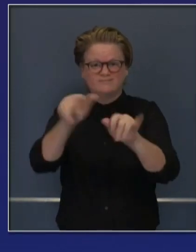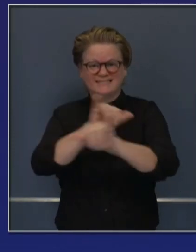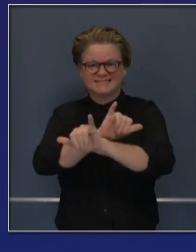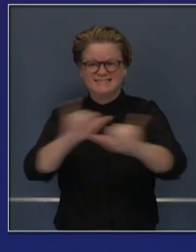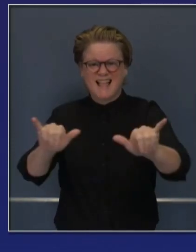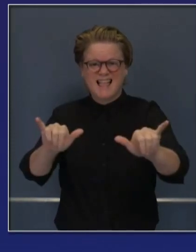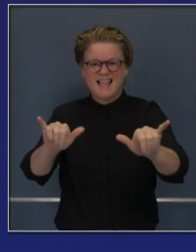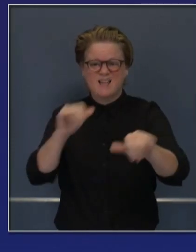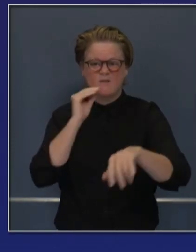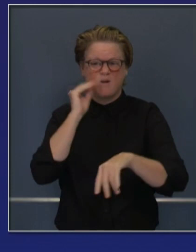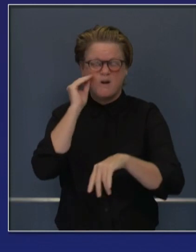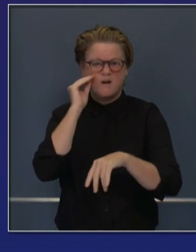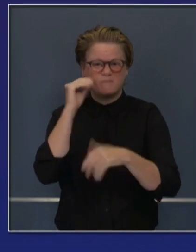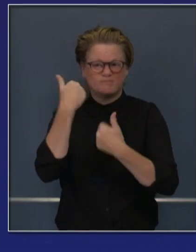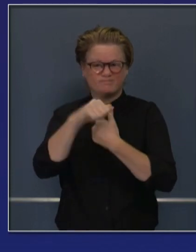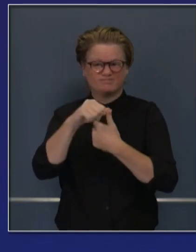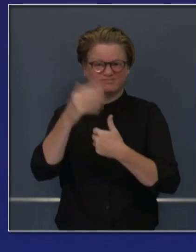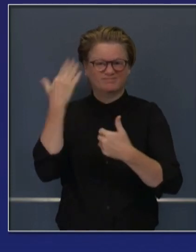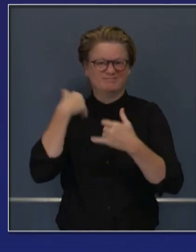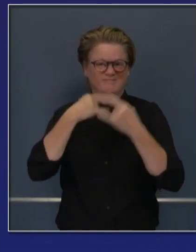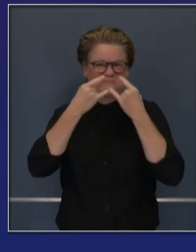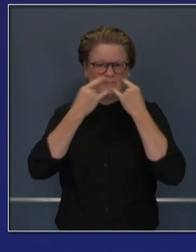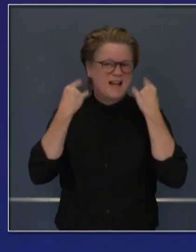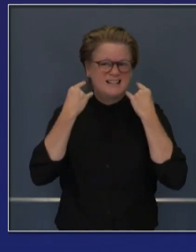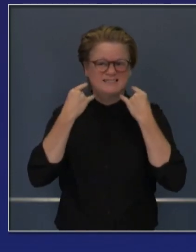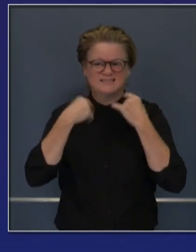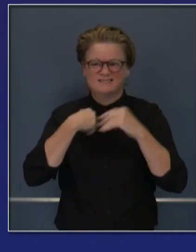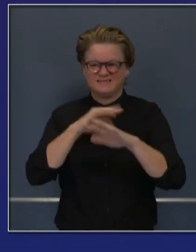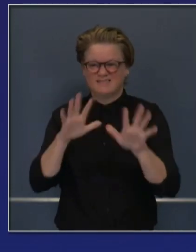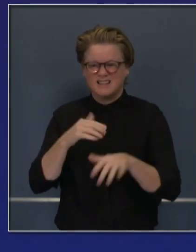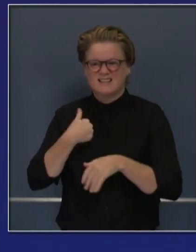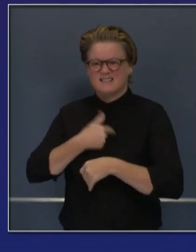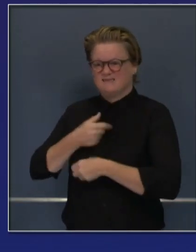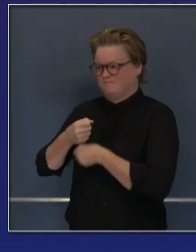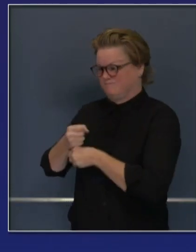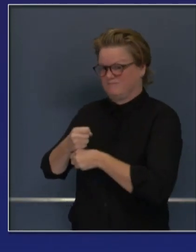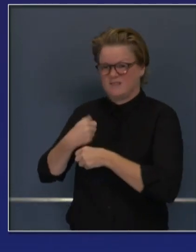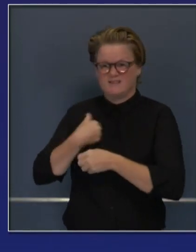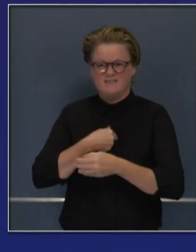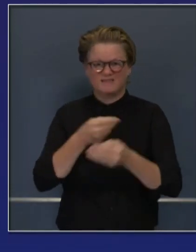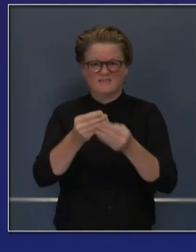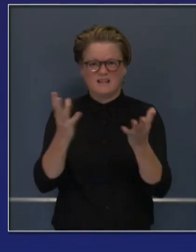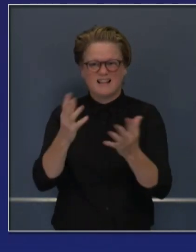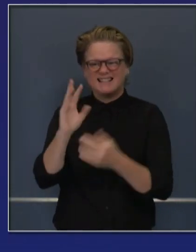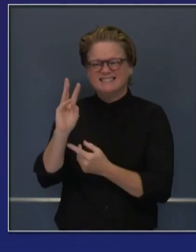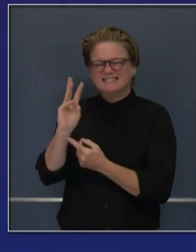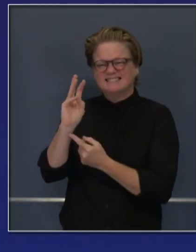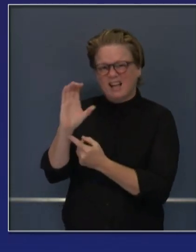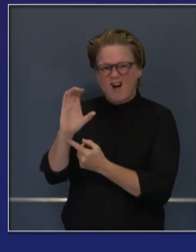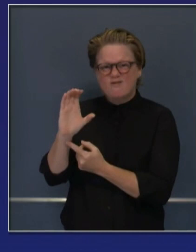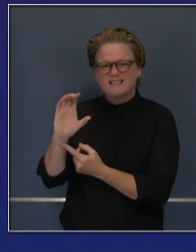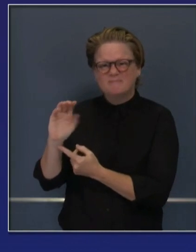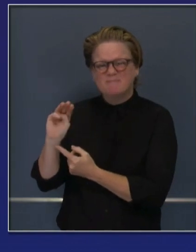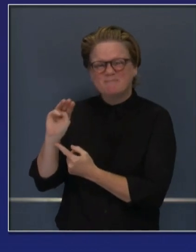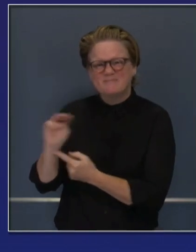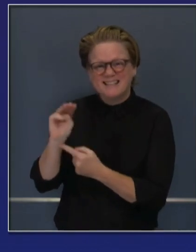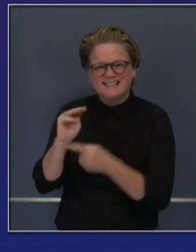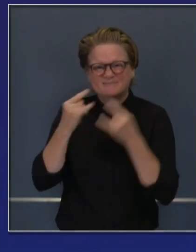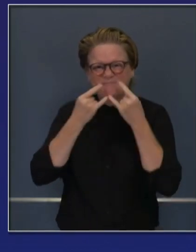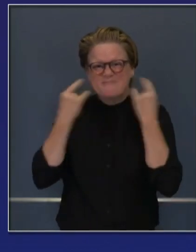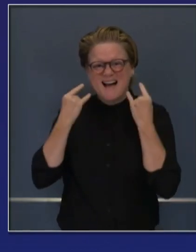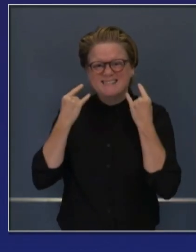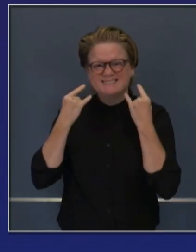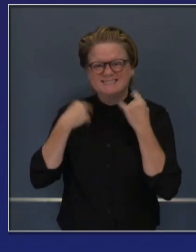distributed 600 million masks. That's not the 500+ million that's in our